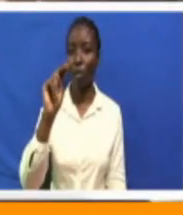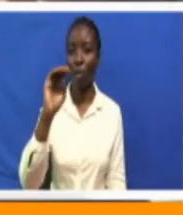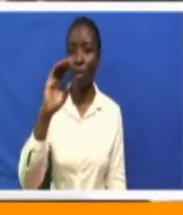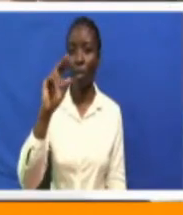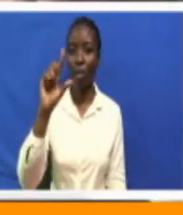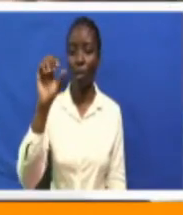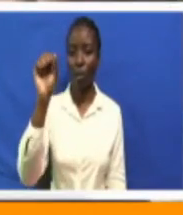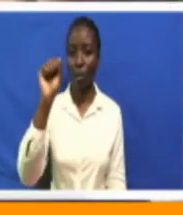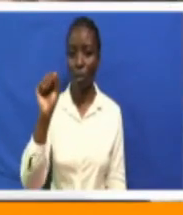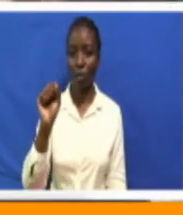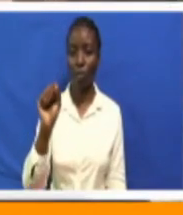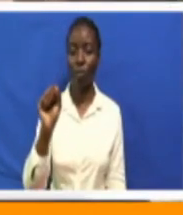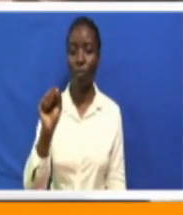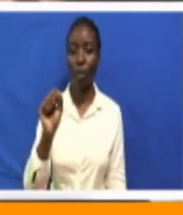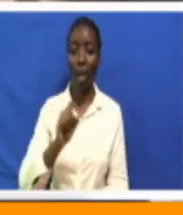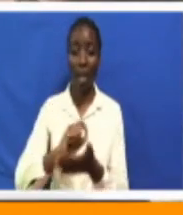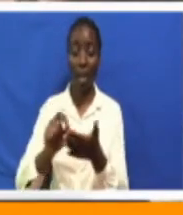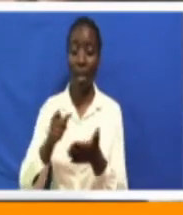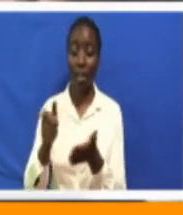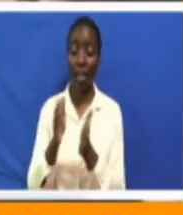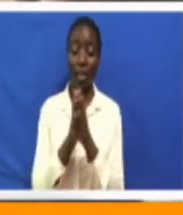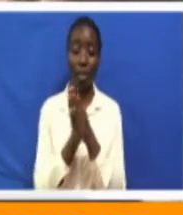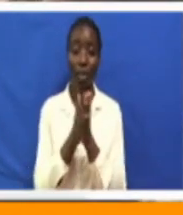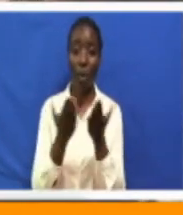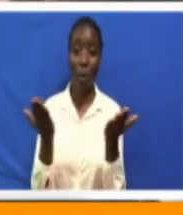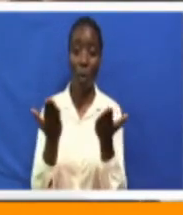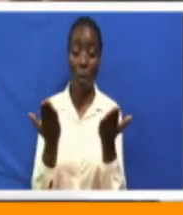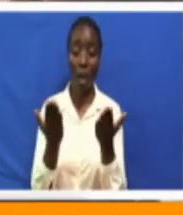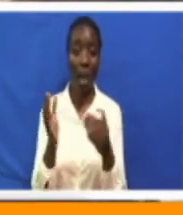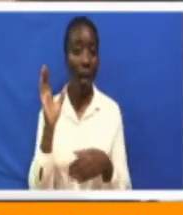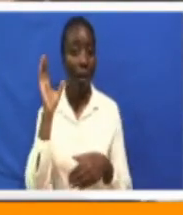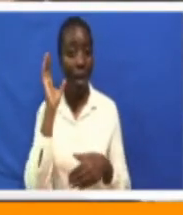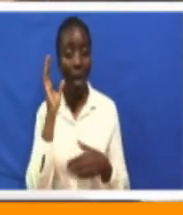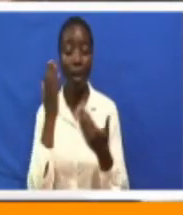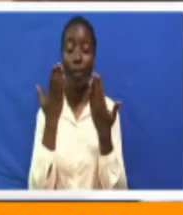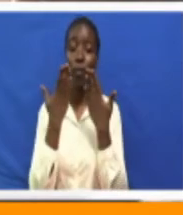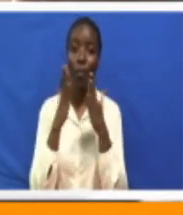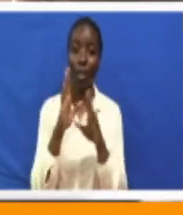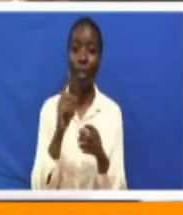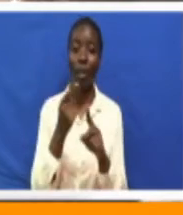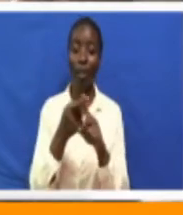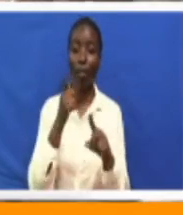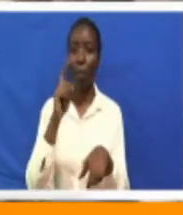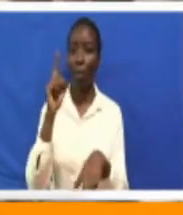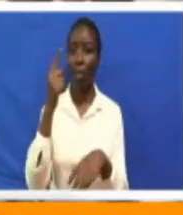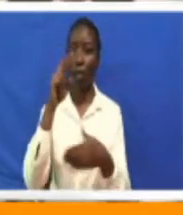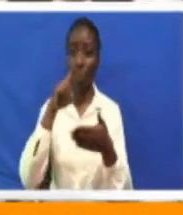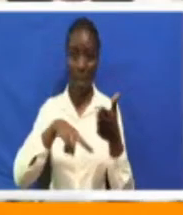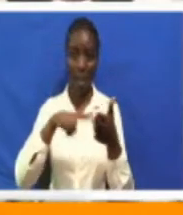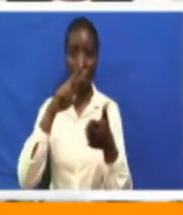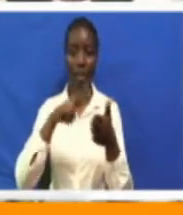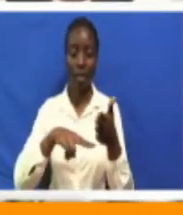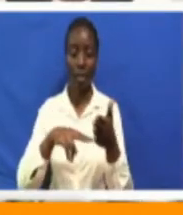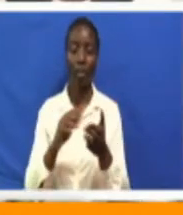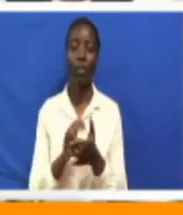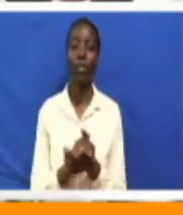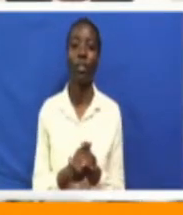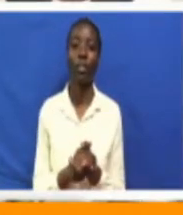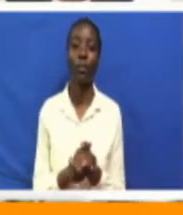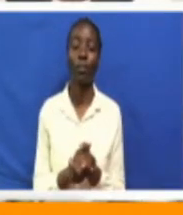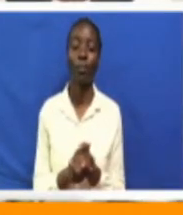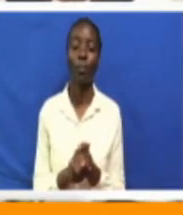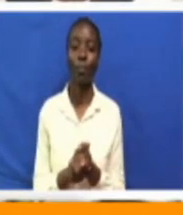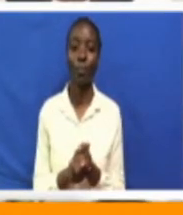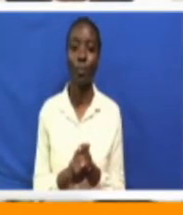history of which we had in this first reading as I have mentioned to